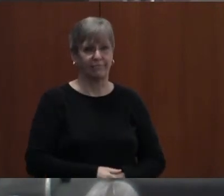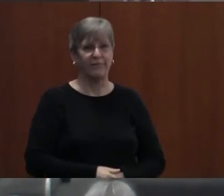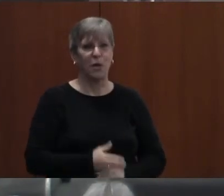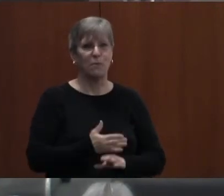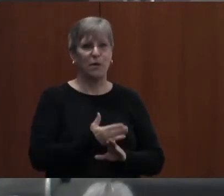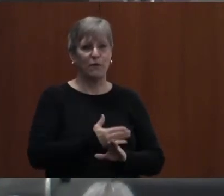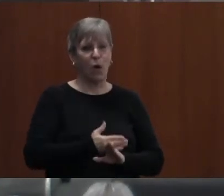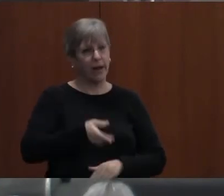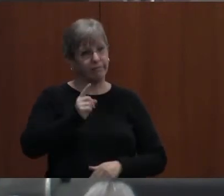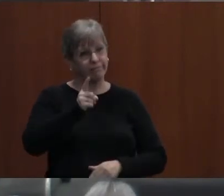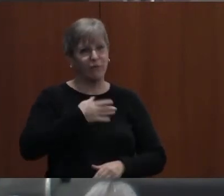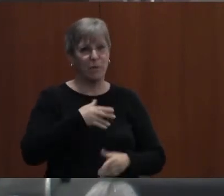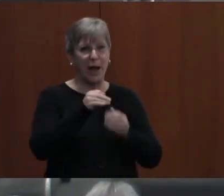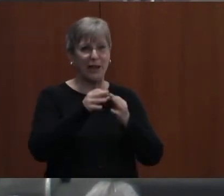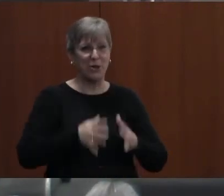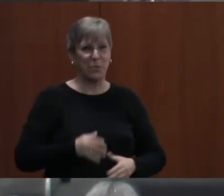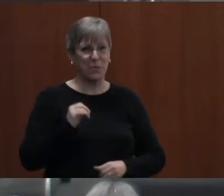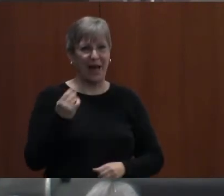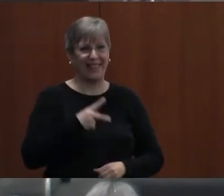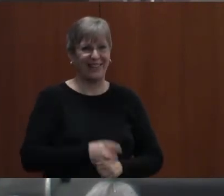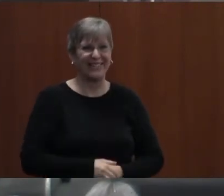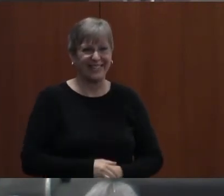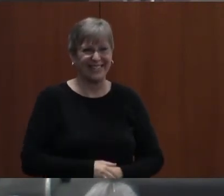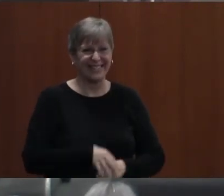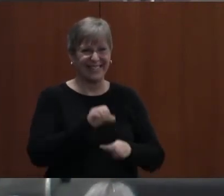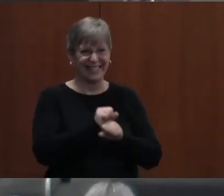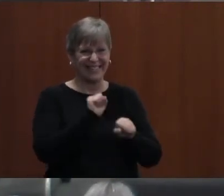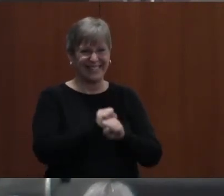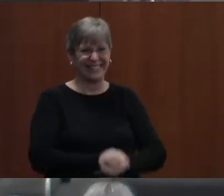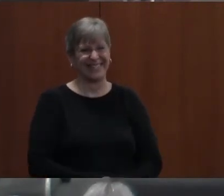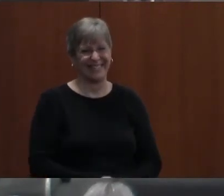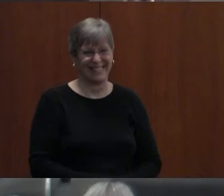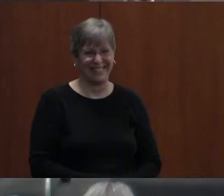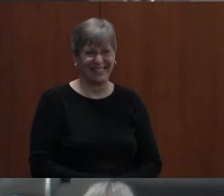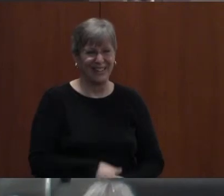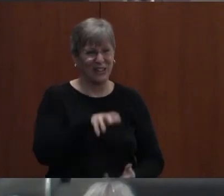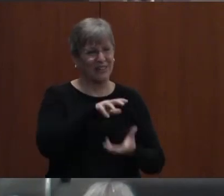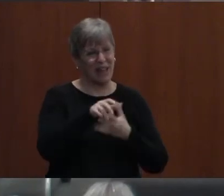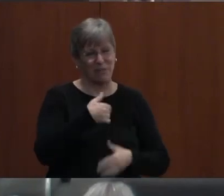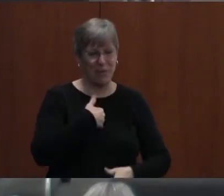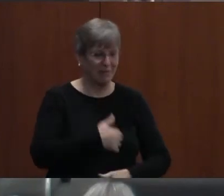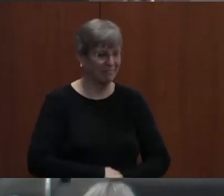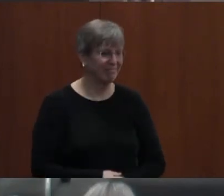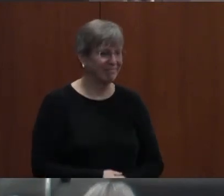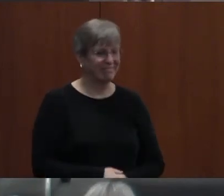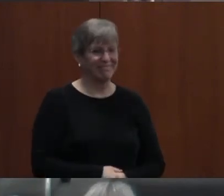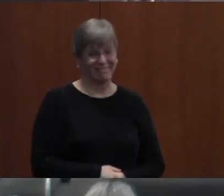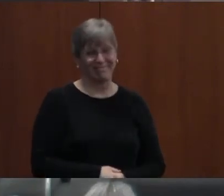before I catch heck from my interpreter back there. She's laughing.